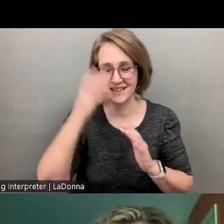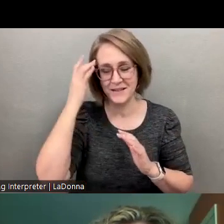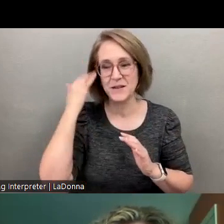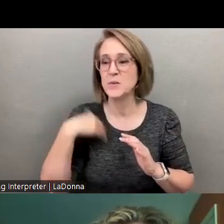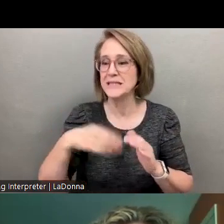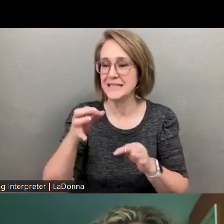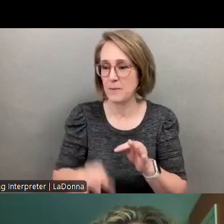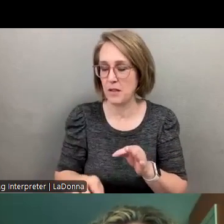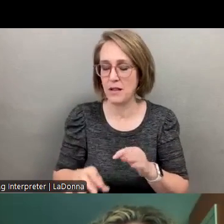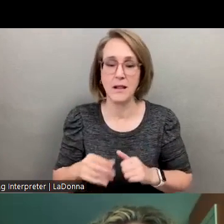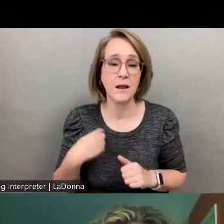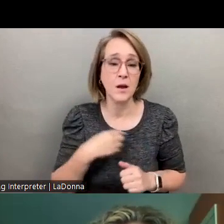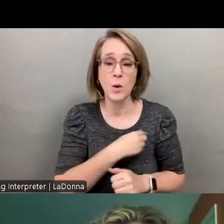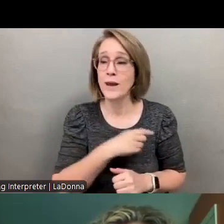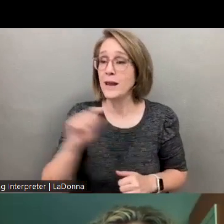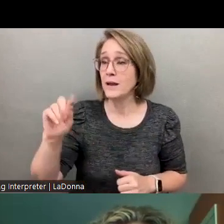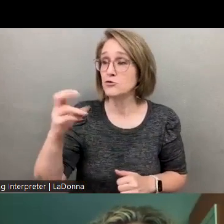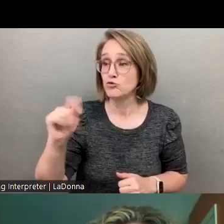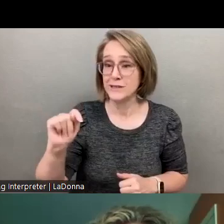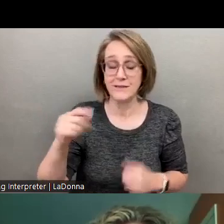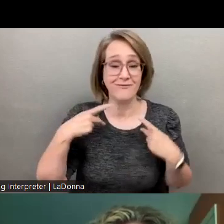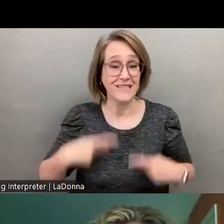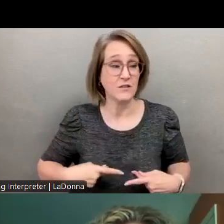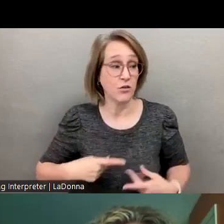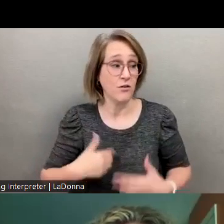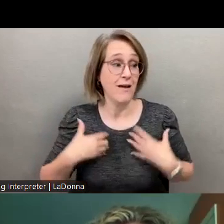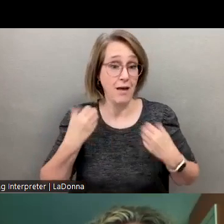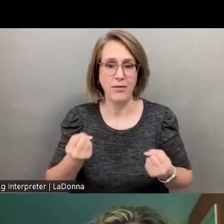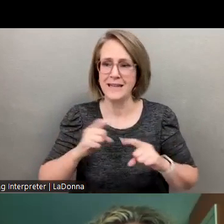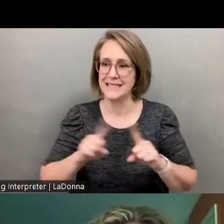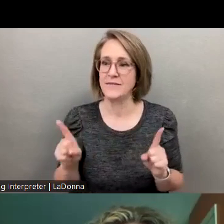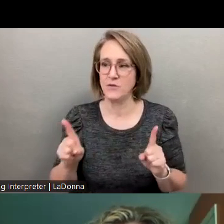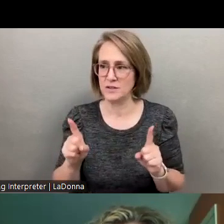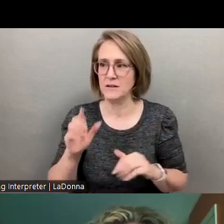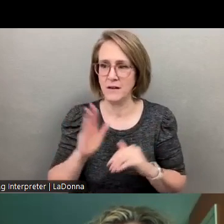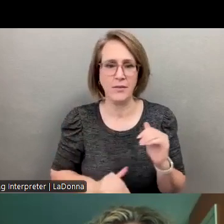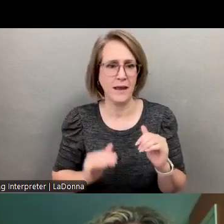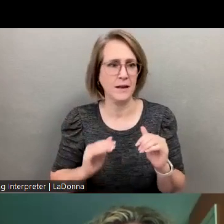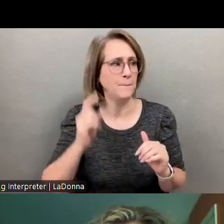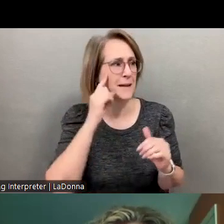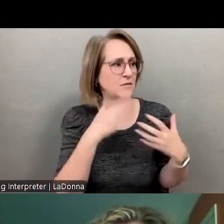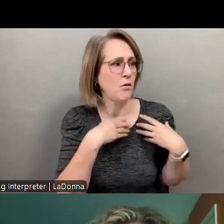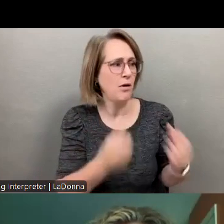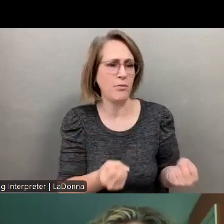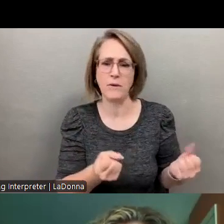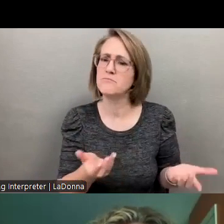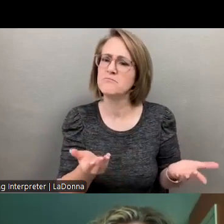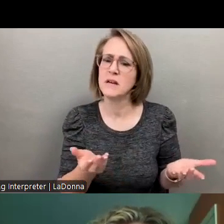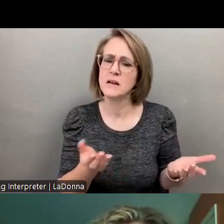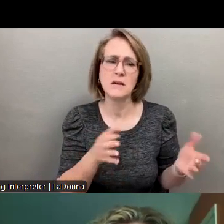simple. We treat physical health far differently in our schools than we treat mental health, just as we do sort